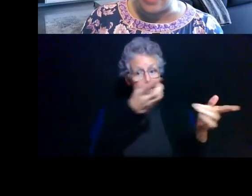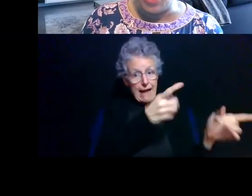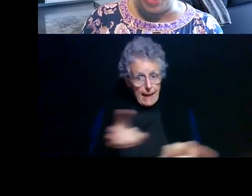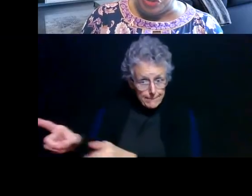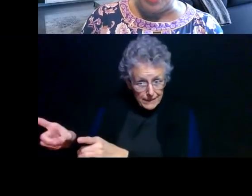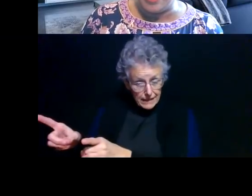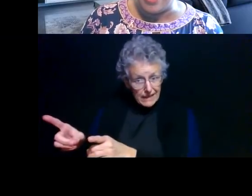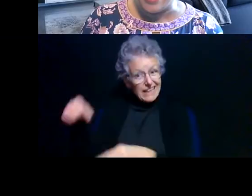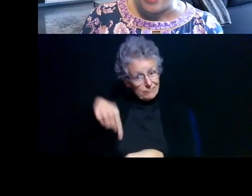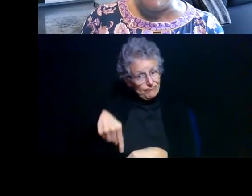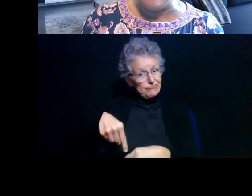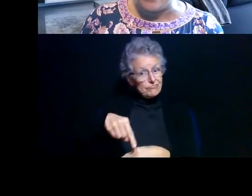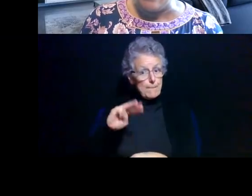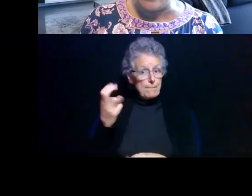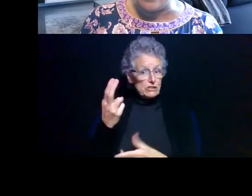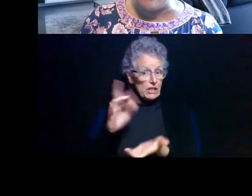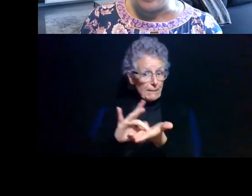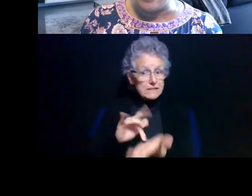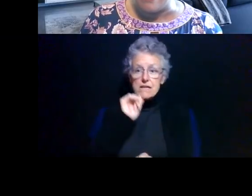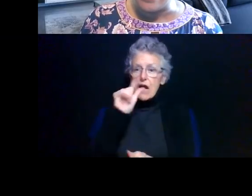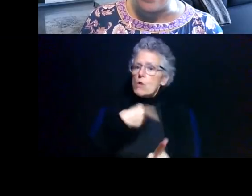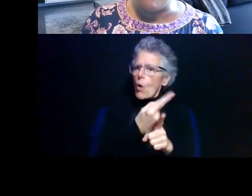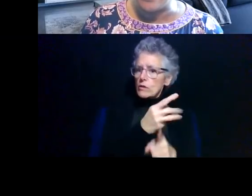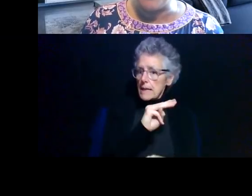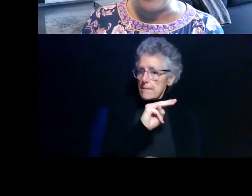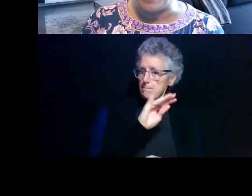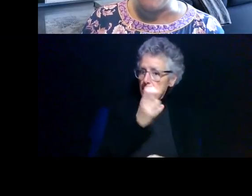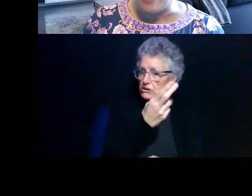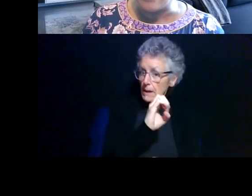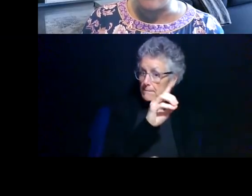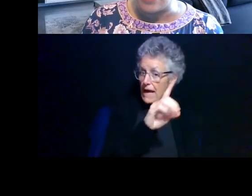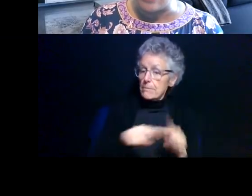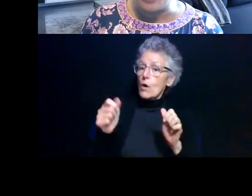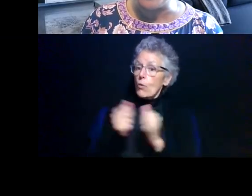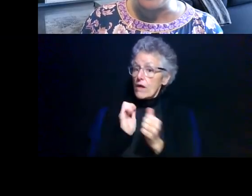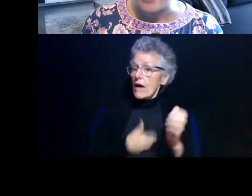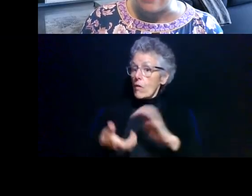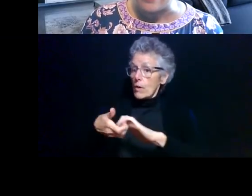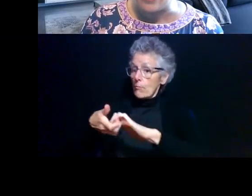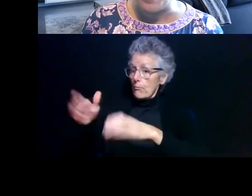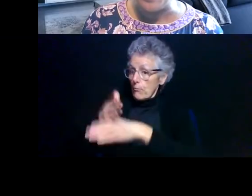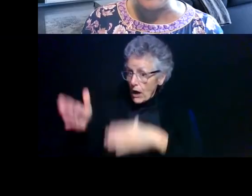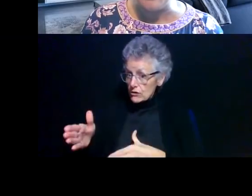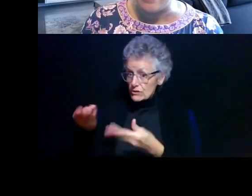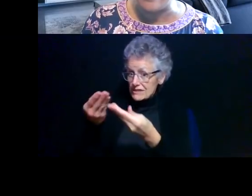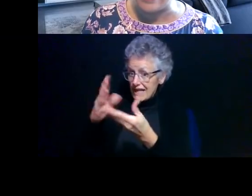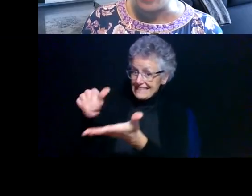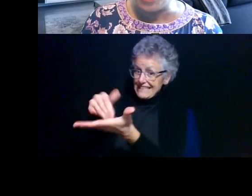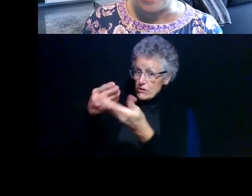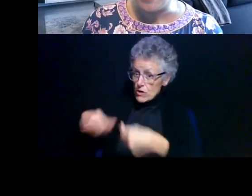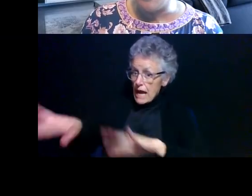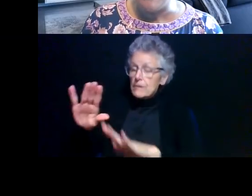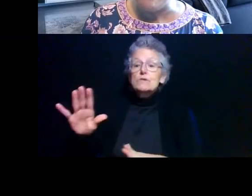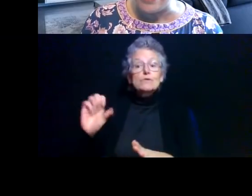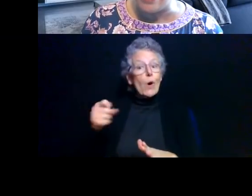this institution, not only at Michigan Medicine, but with our partners on Central Campus. So we do have a head